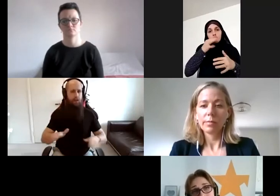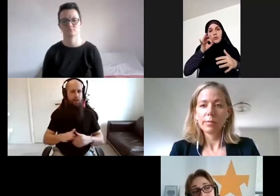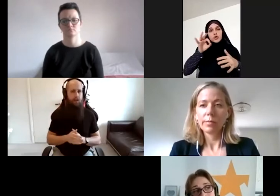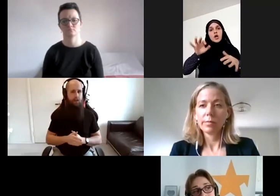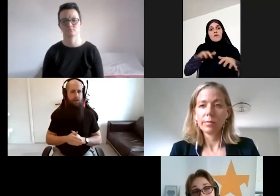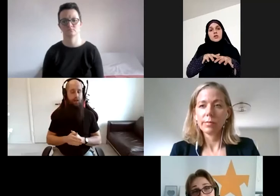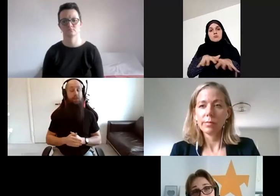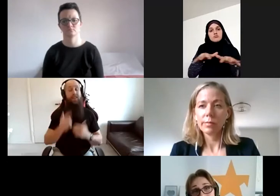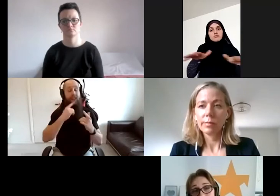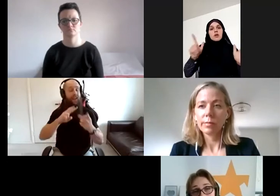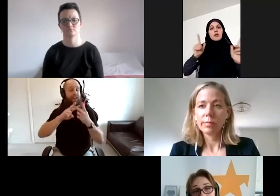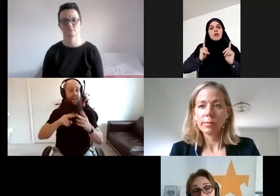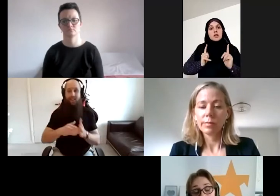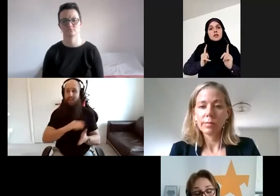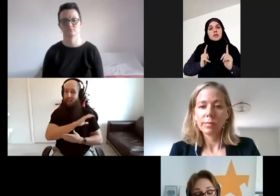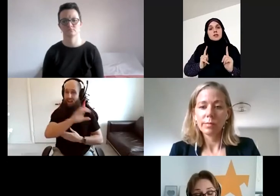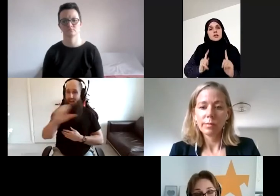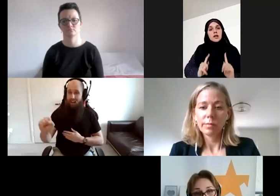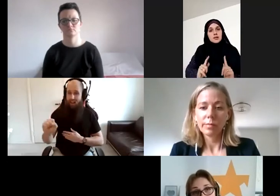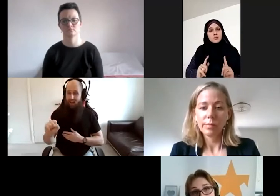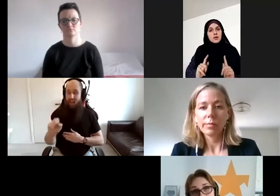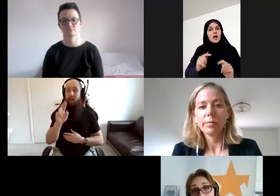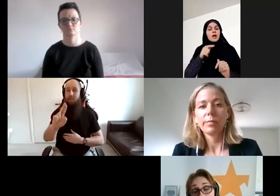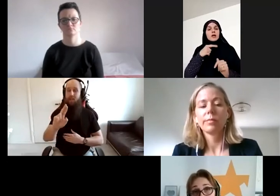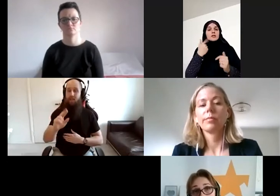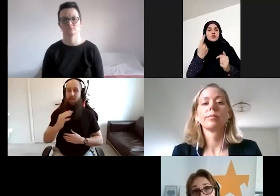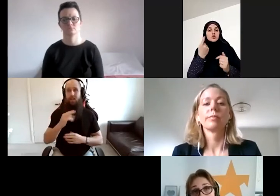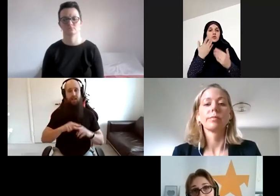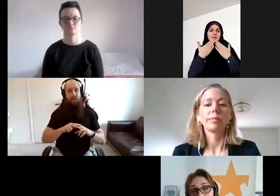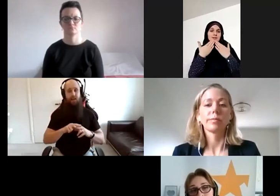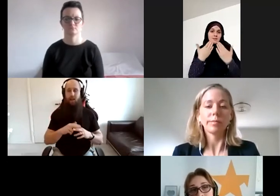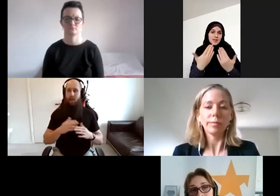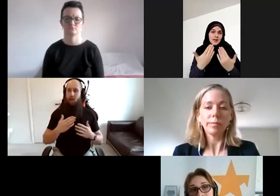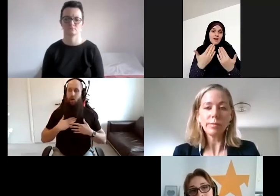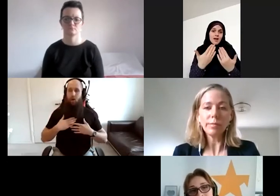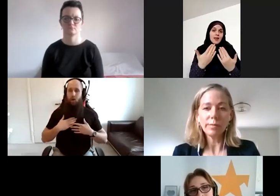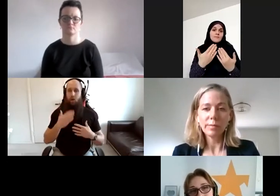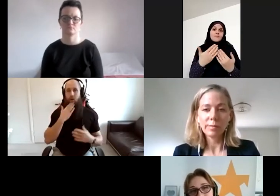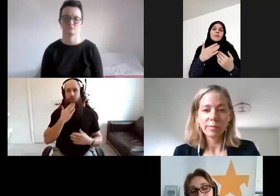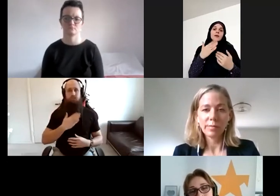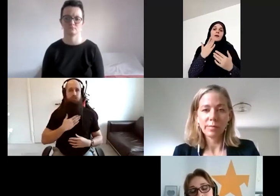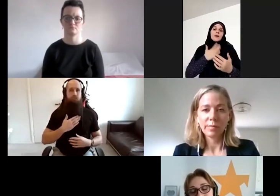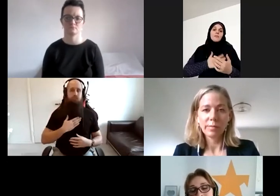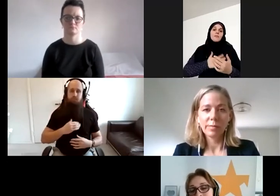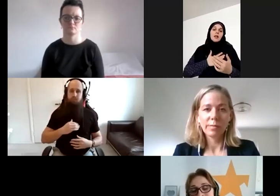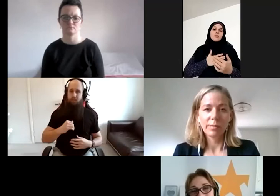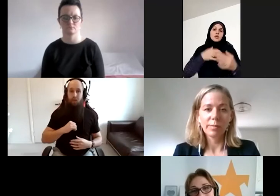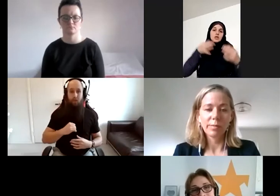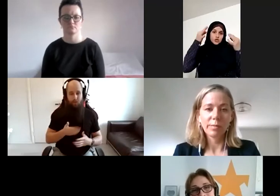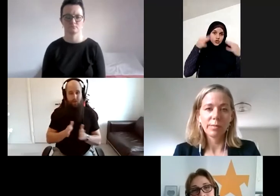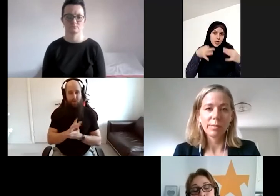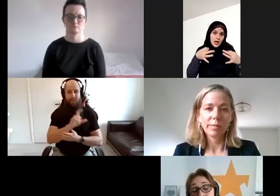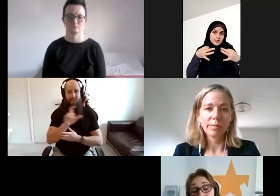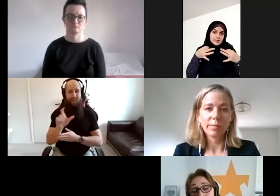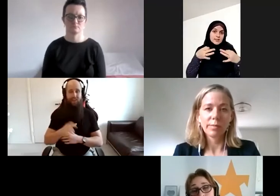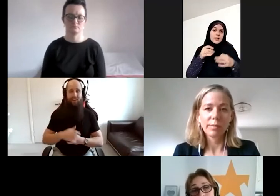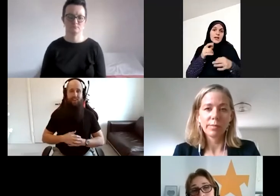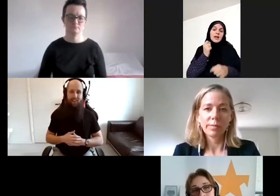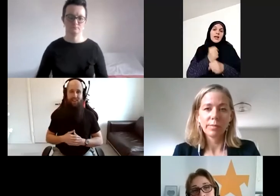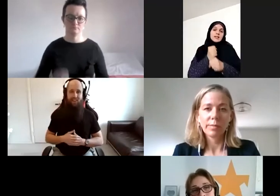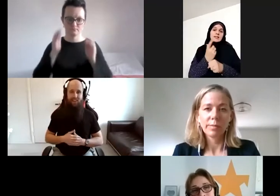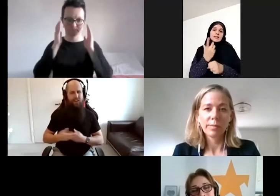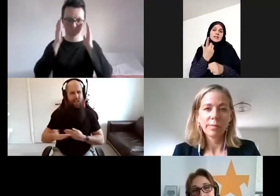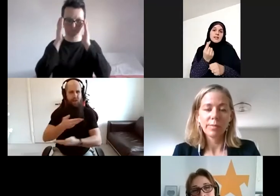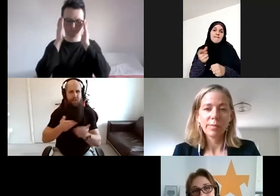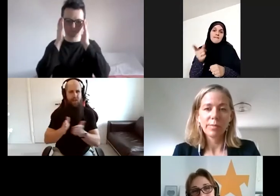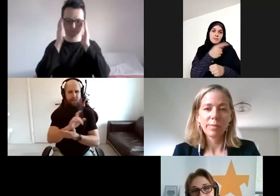time, and as I said, it's really my privilege and I'm honored to be together with you and to collaborate with